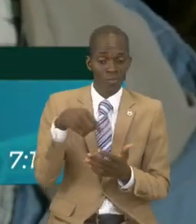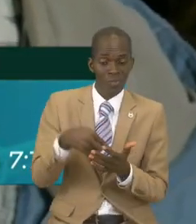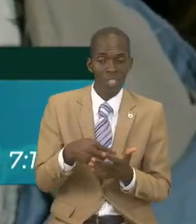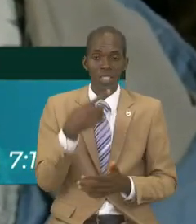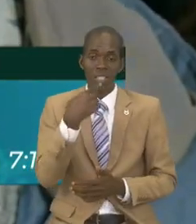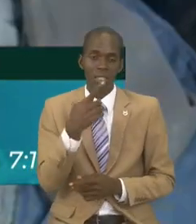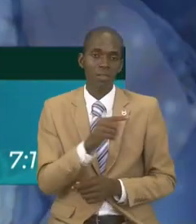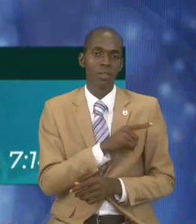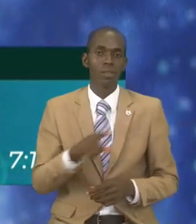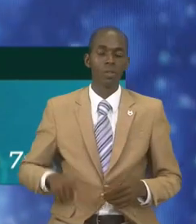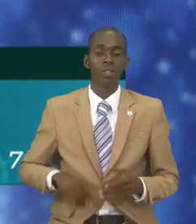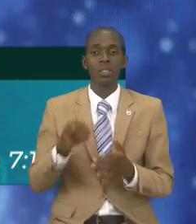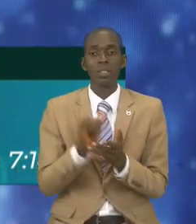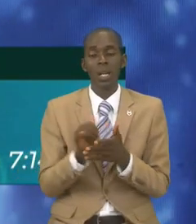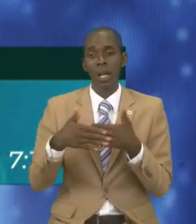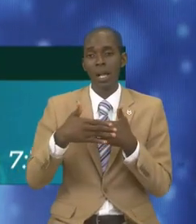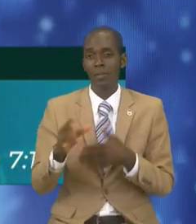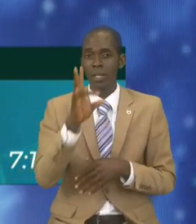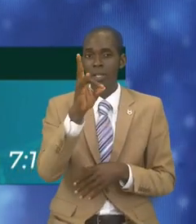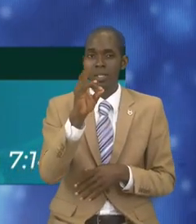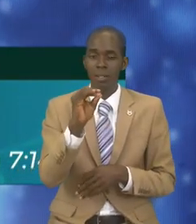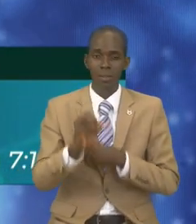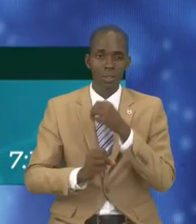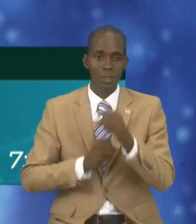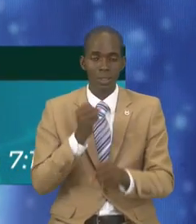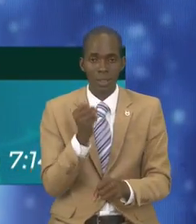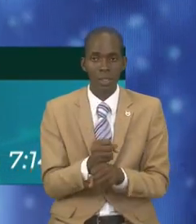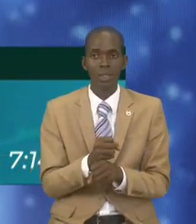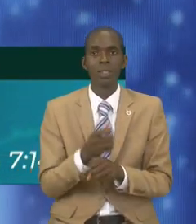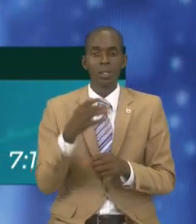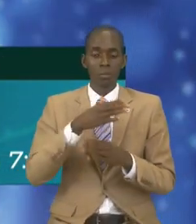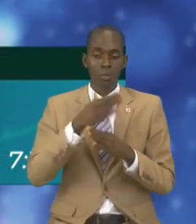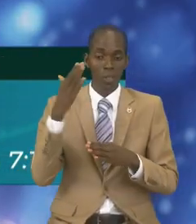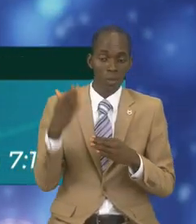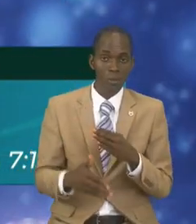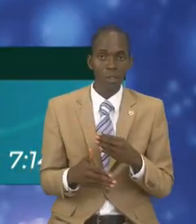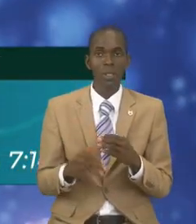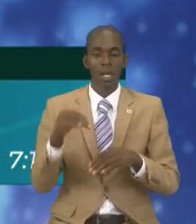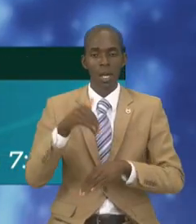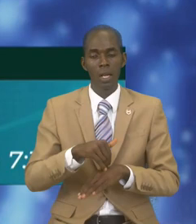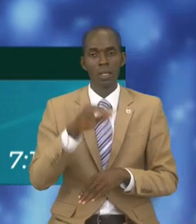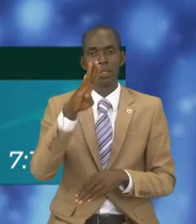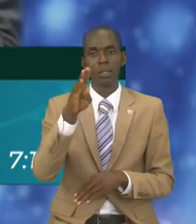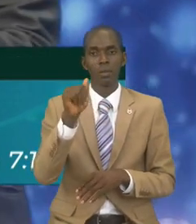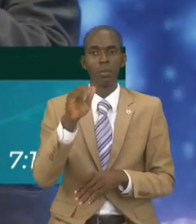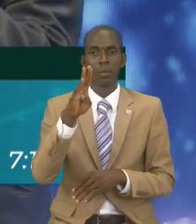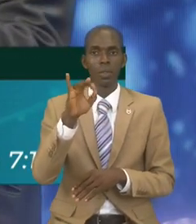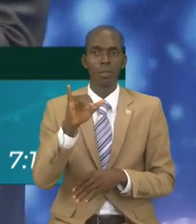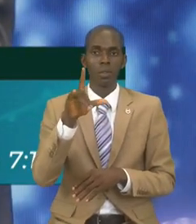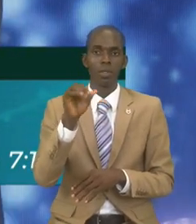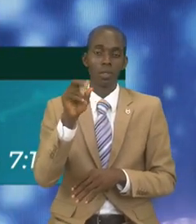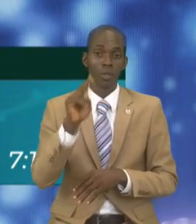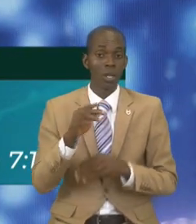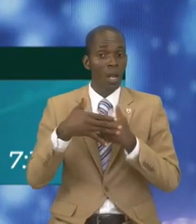Lord, that after 70 years be accomplished at Babylon. After